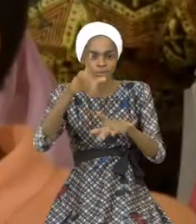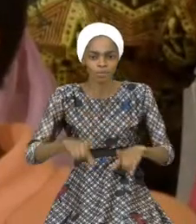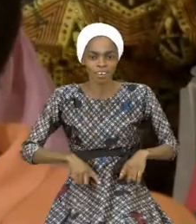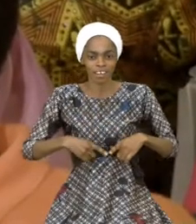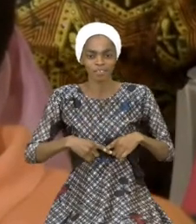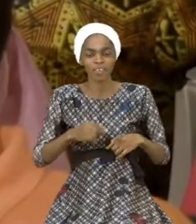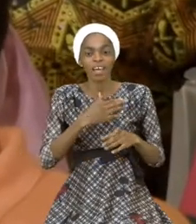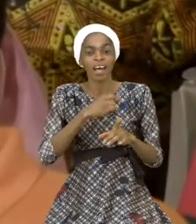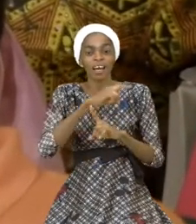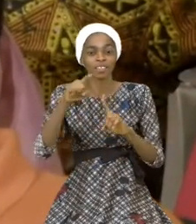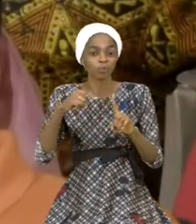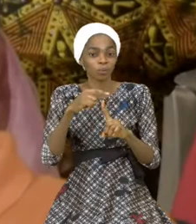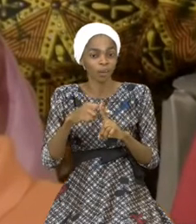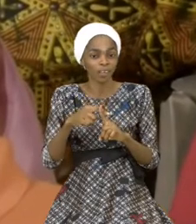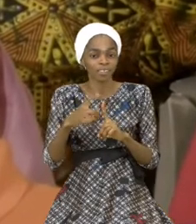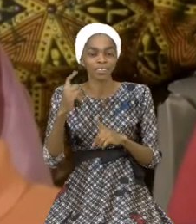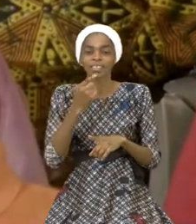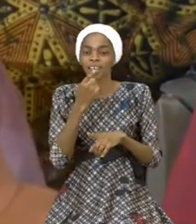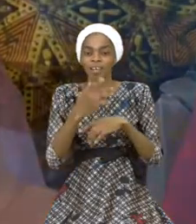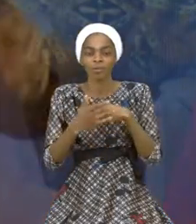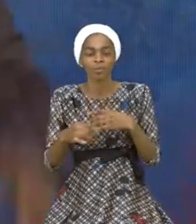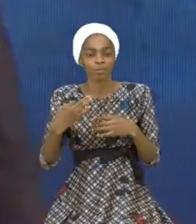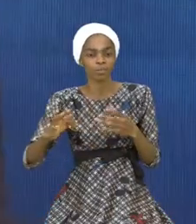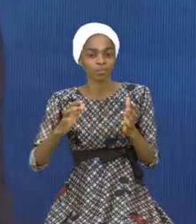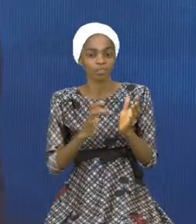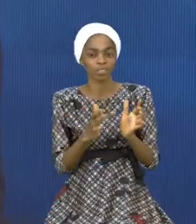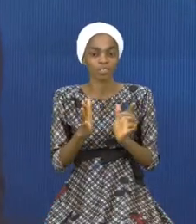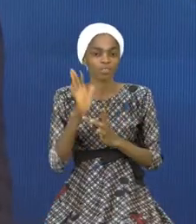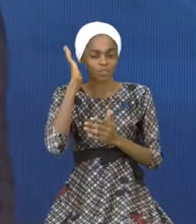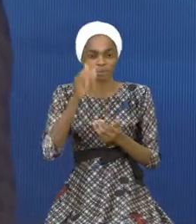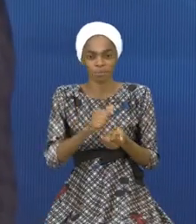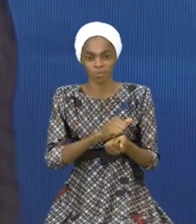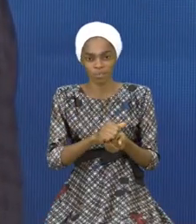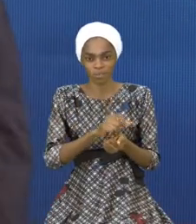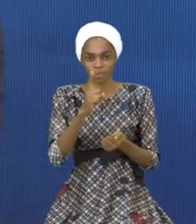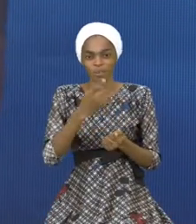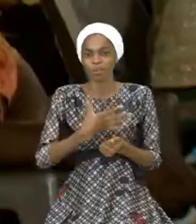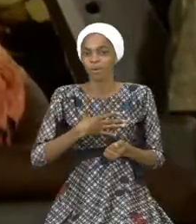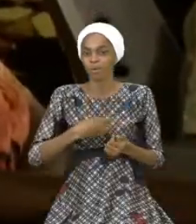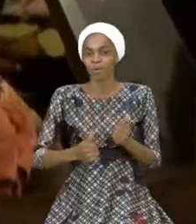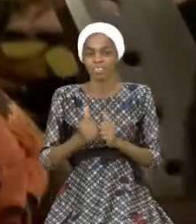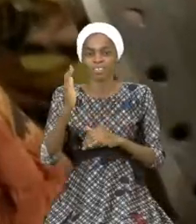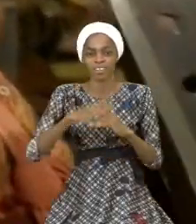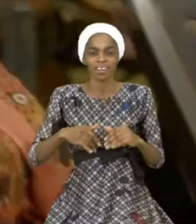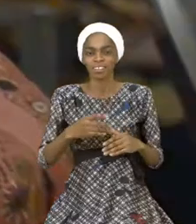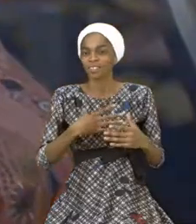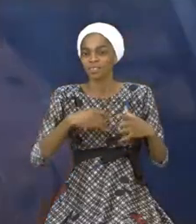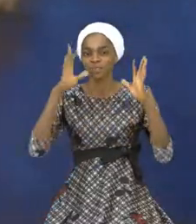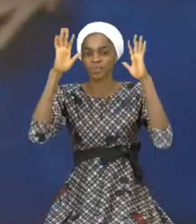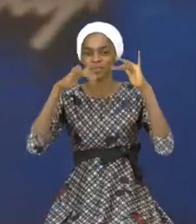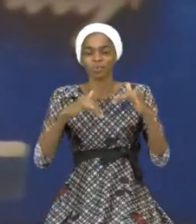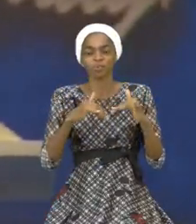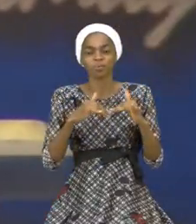And when the blood of Jesus will wash you whiter than snow. Look at 1